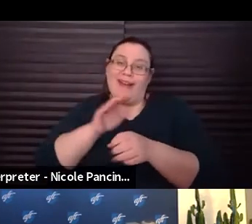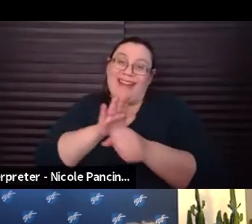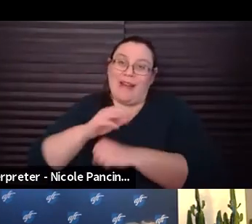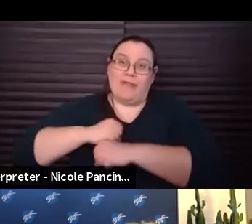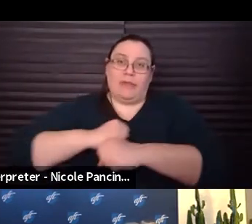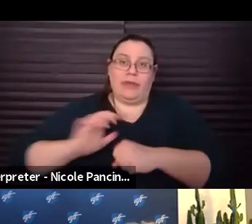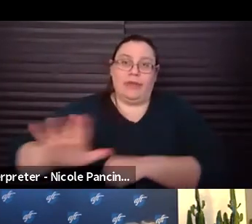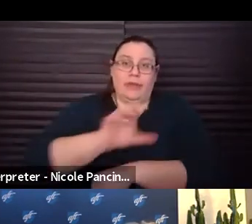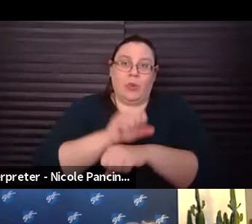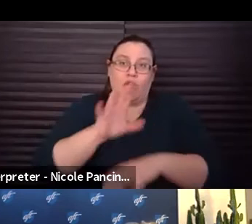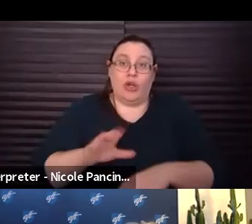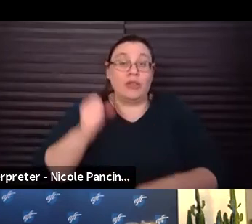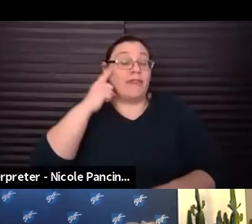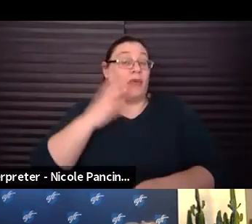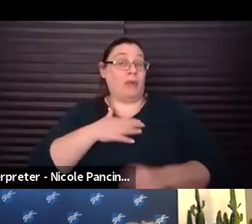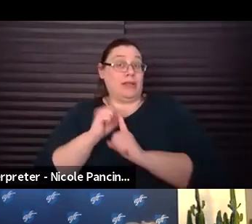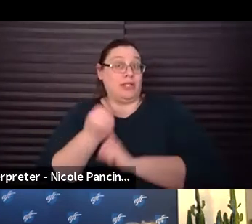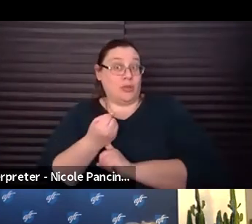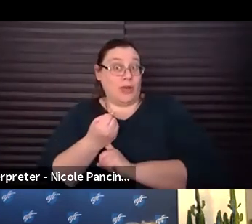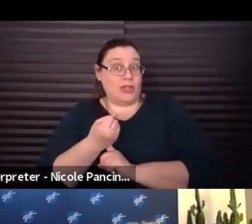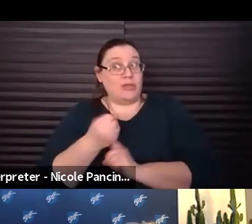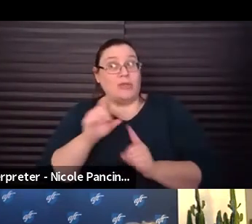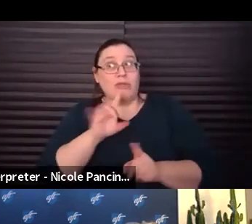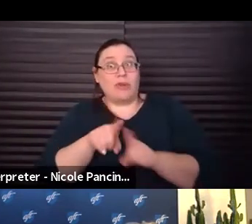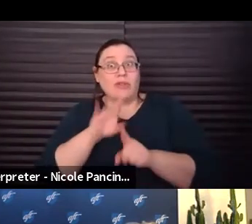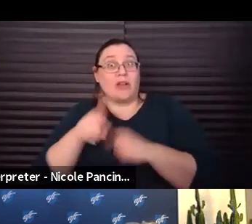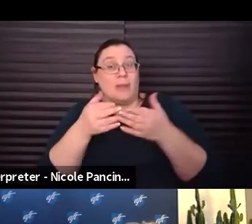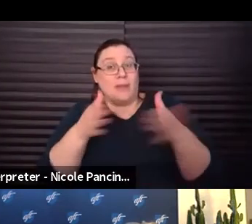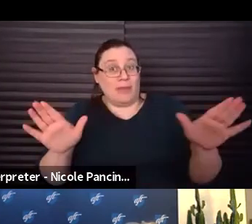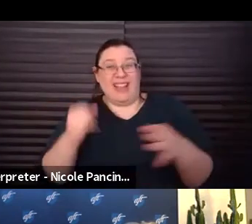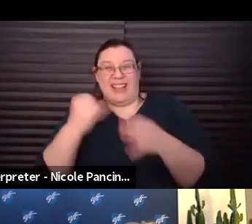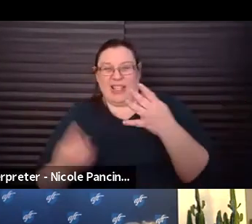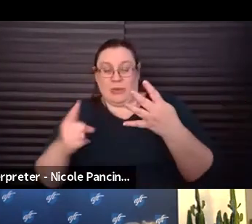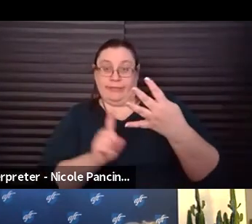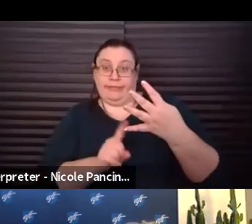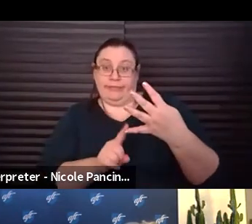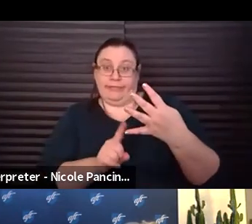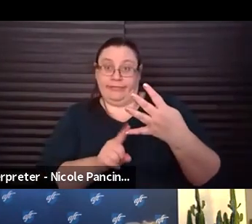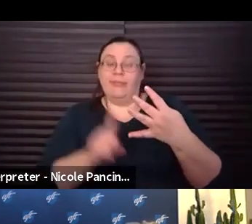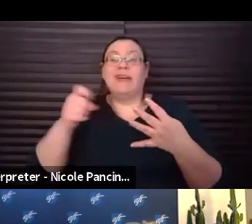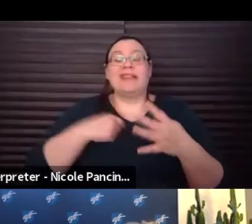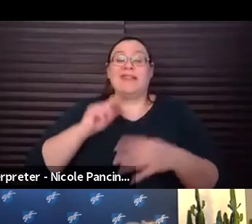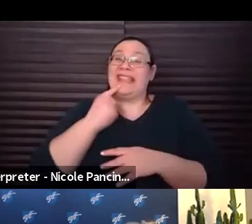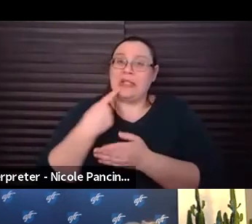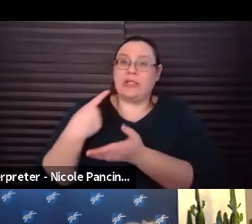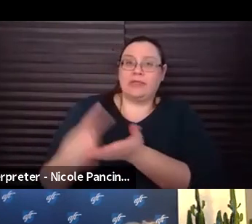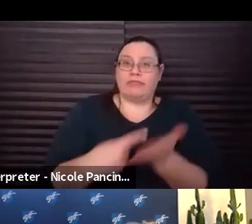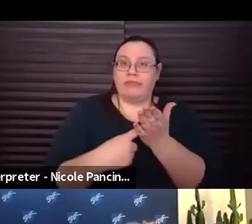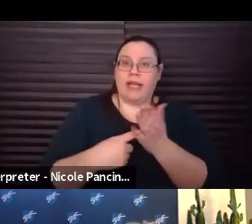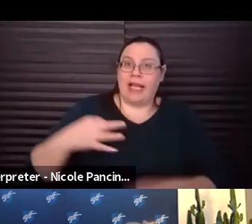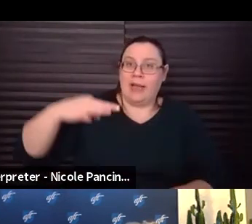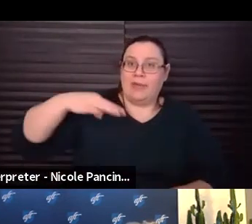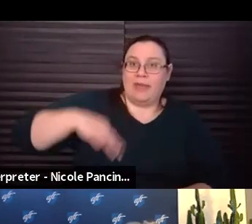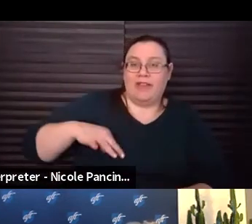workers, but in my case, also the public. Lastly, we must have a serious discussion of benefits and